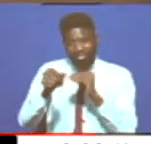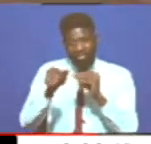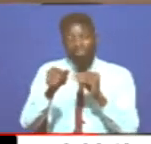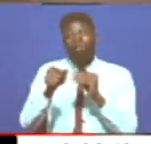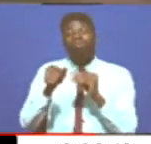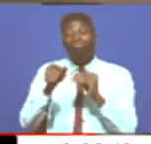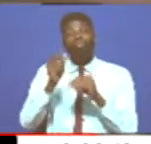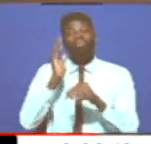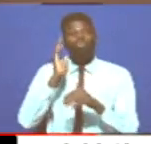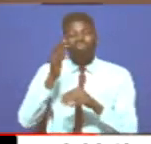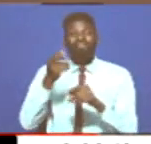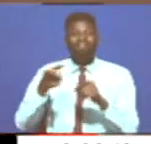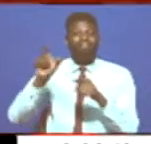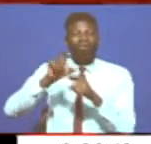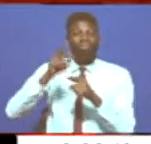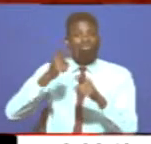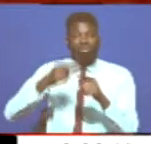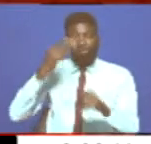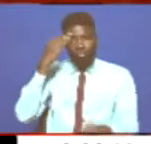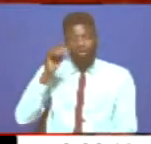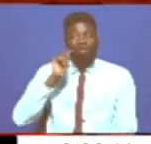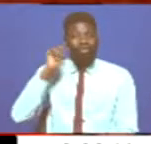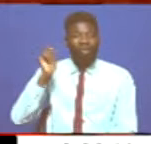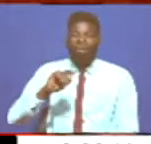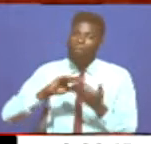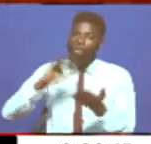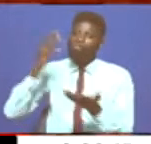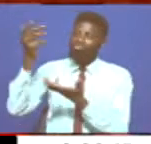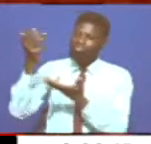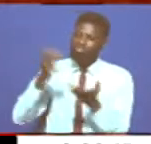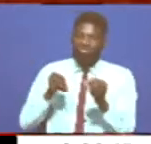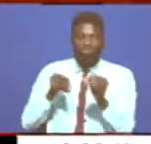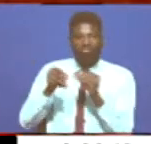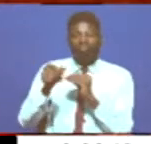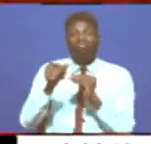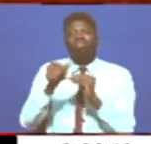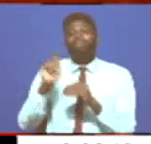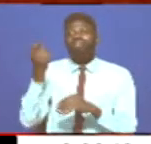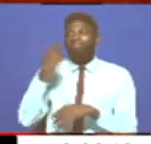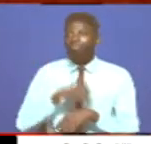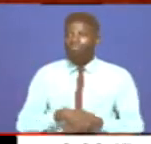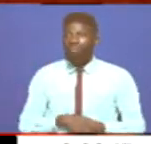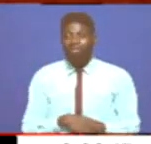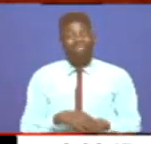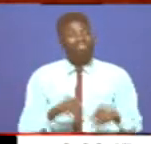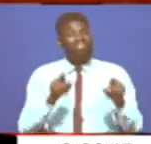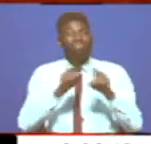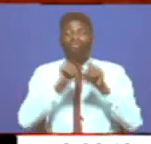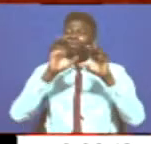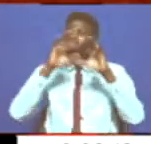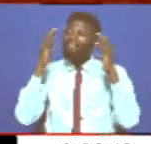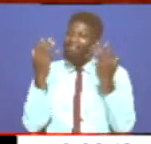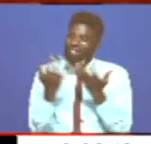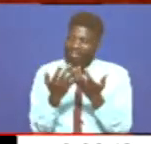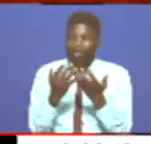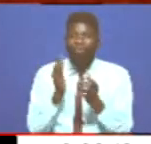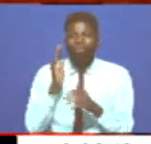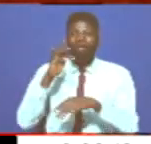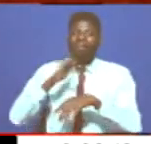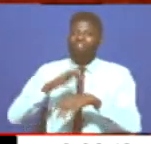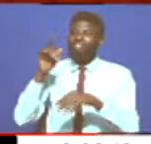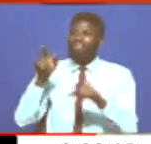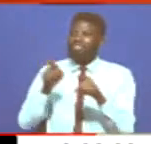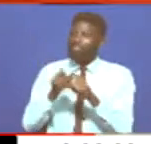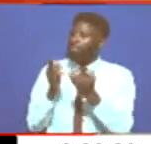major source of fertilizer for Kenya. Borrowing across the globe will also be affected because there are embargoes that